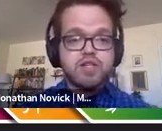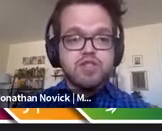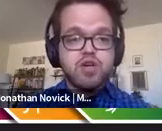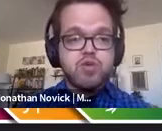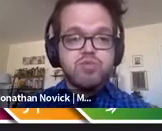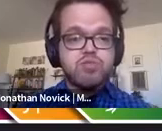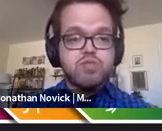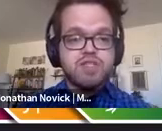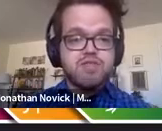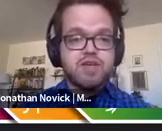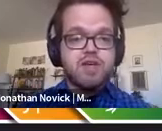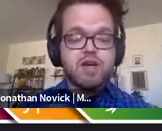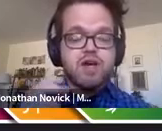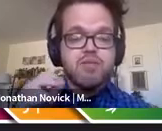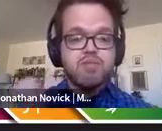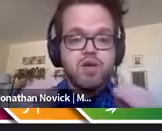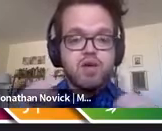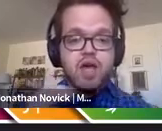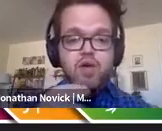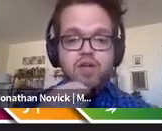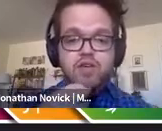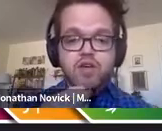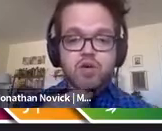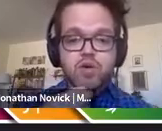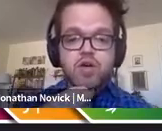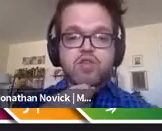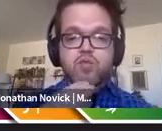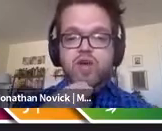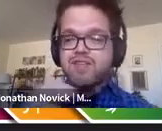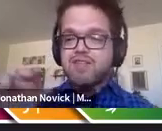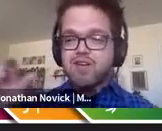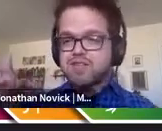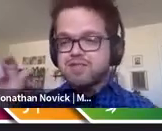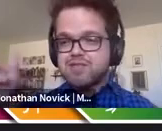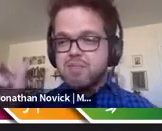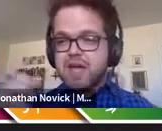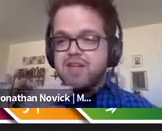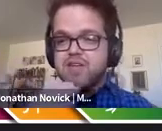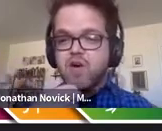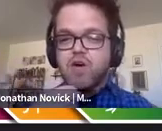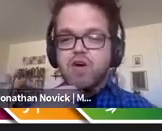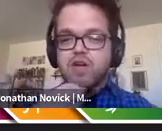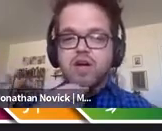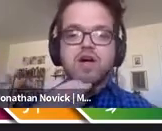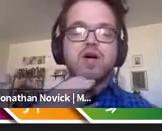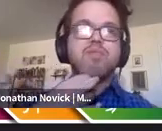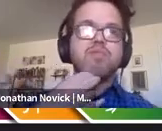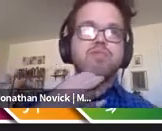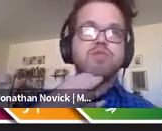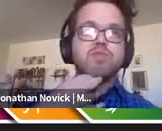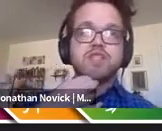there is no specific area to go. The rates are dependent on